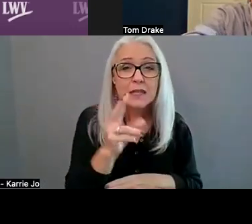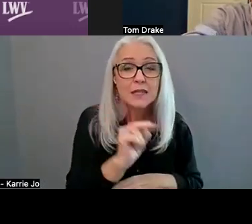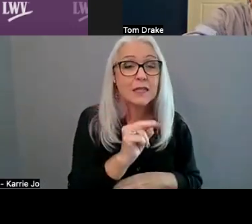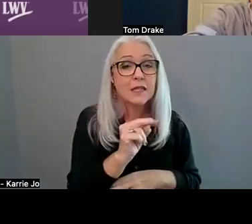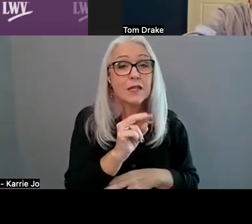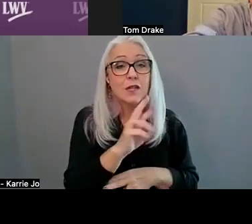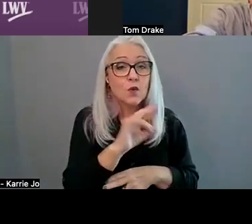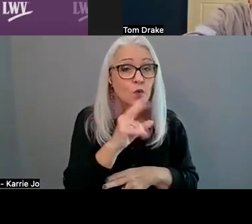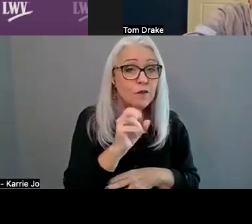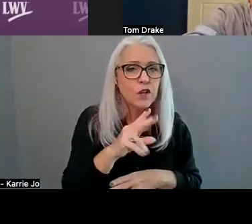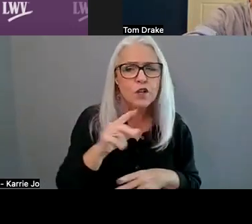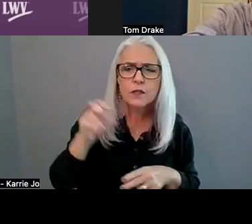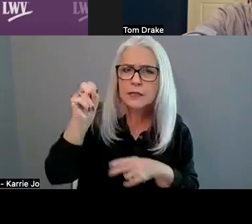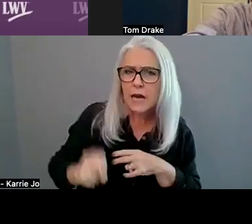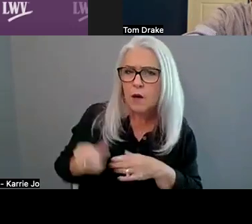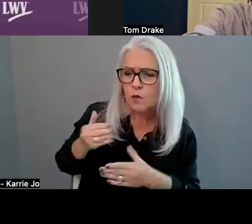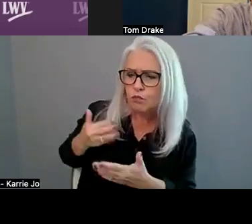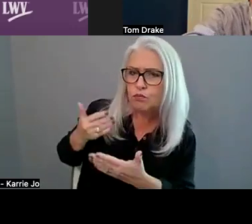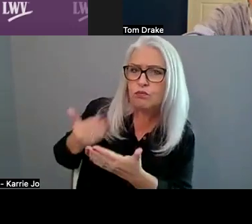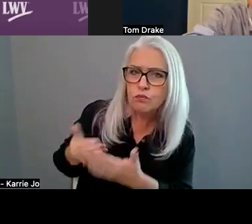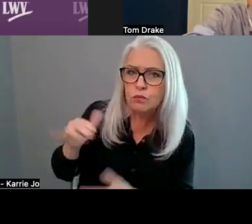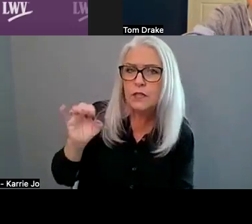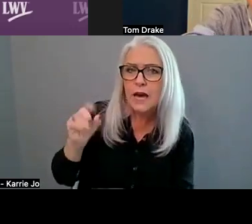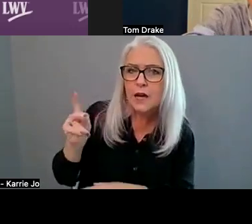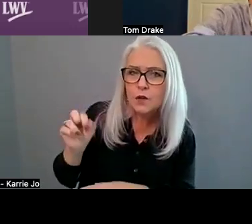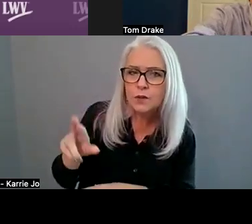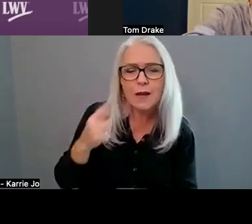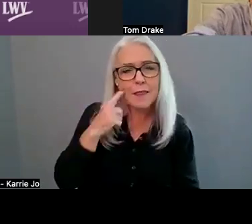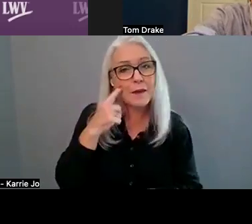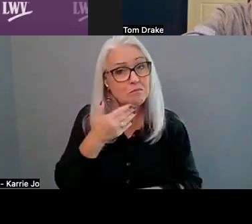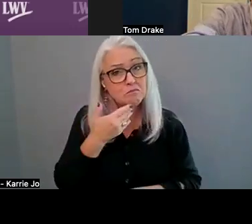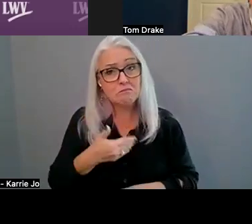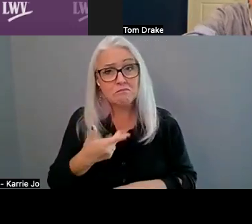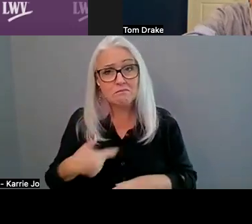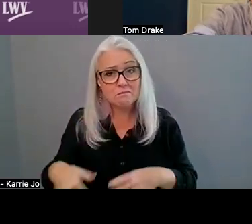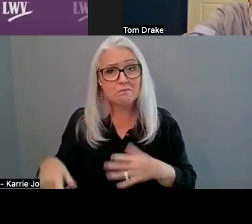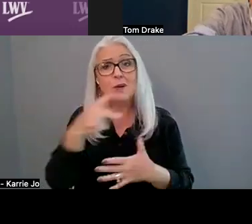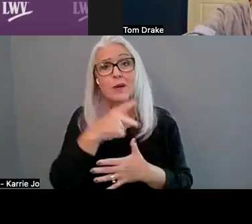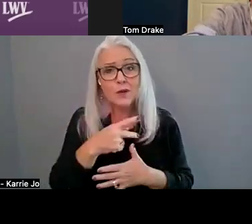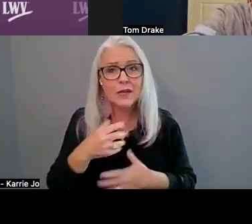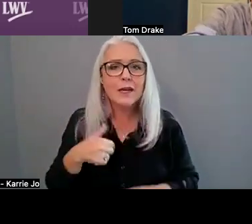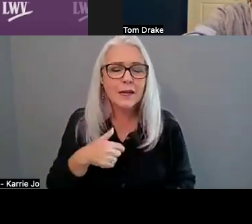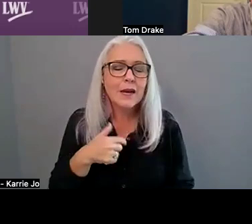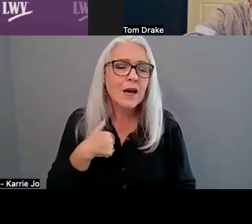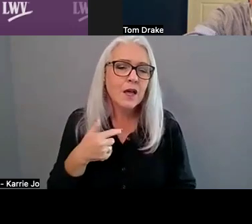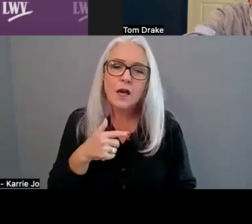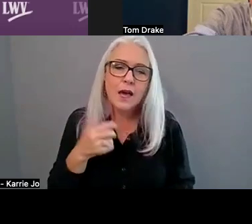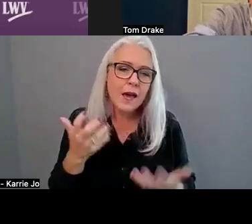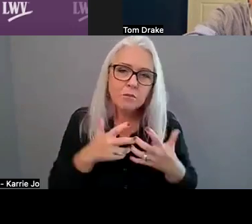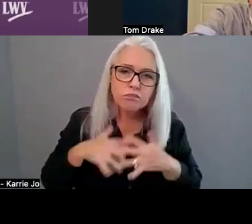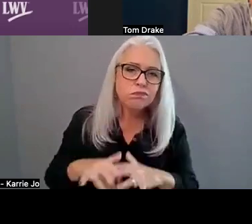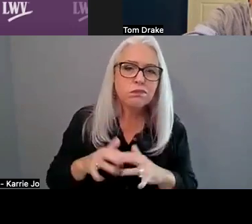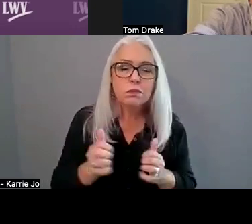Yonkers. And it's something that I would prioritize. And I feel like the way I've collaborated throughout my entire career with